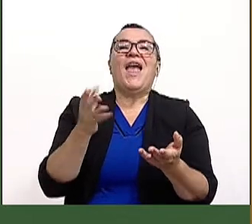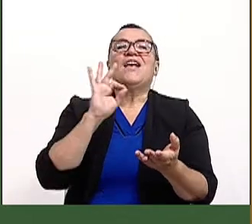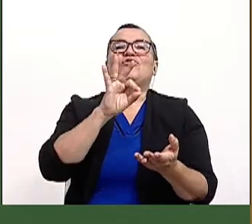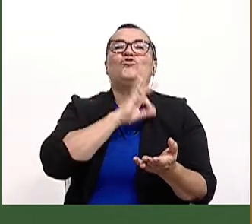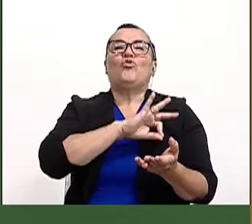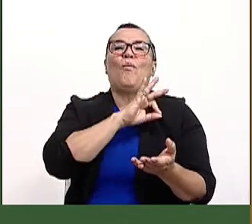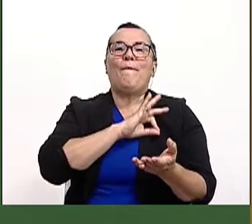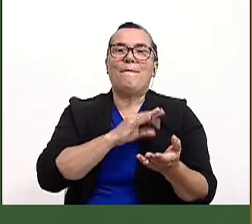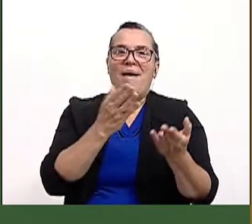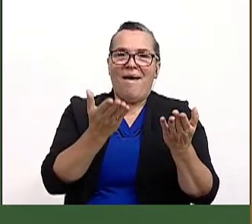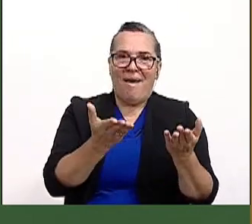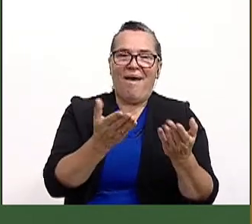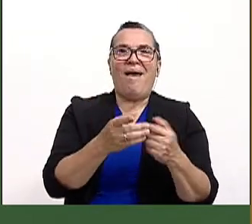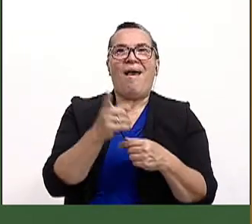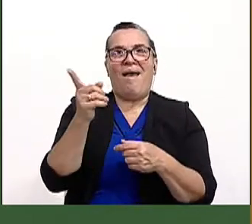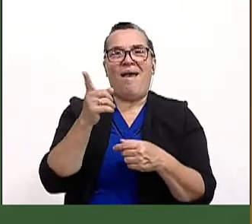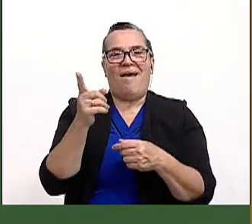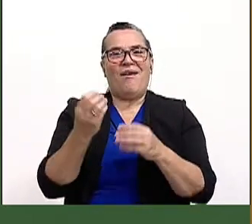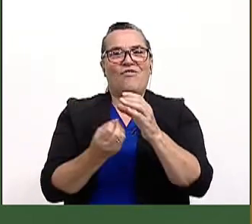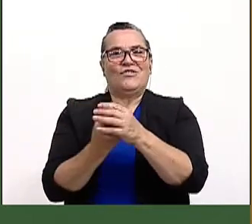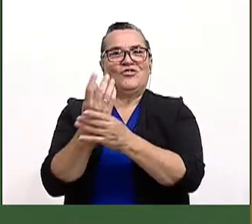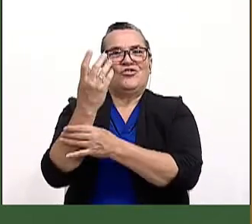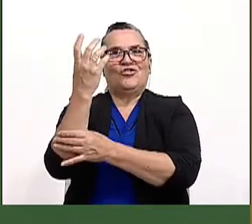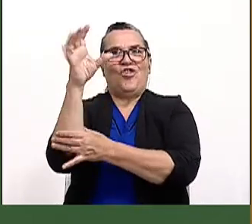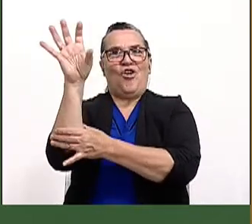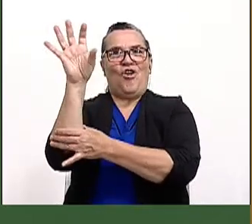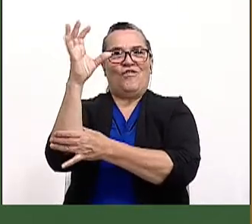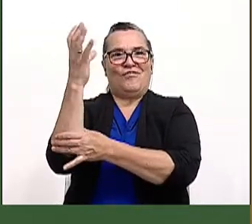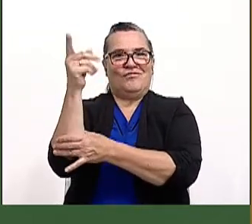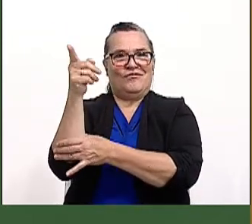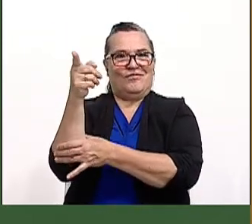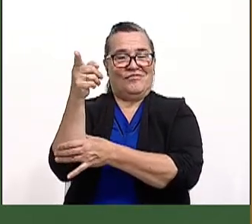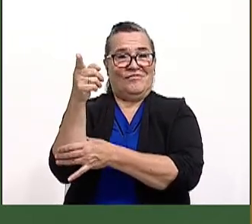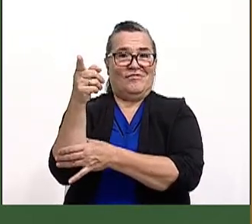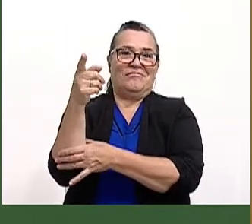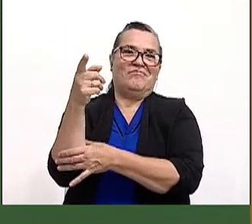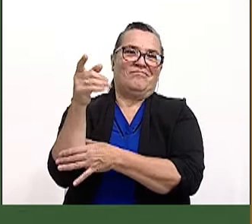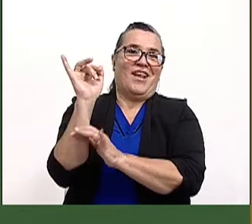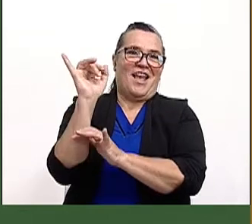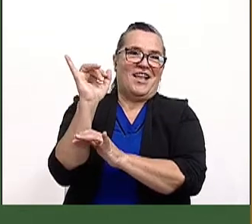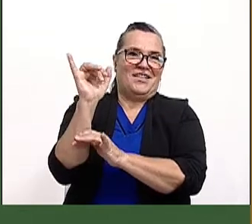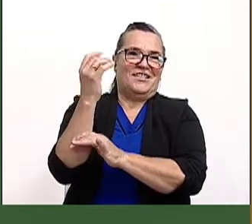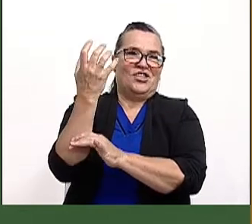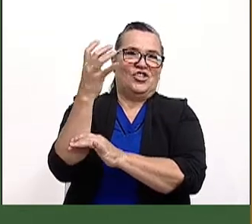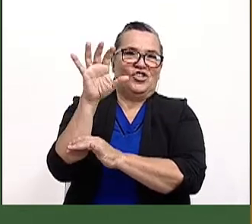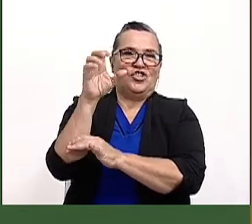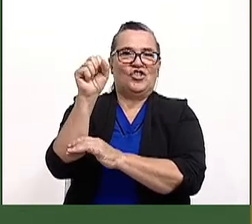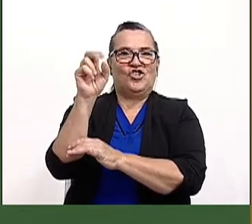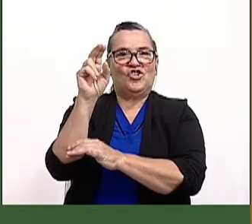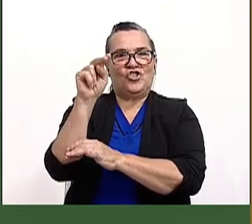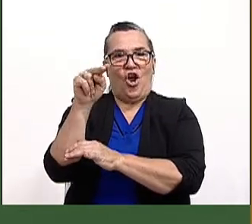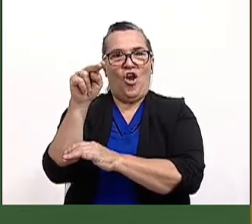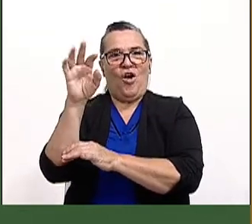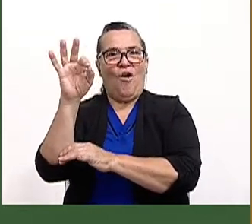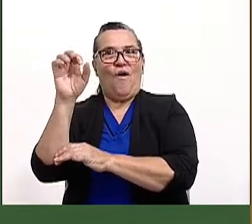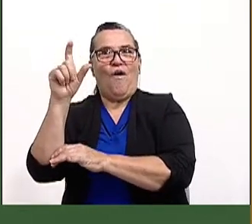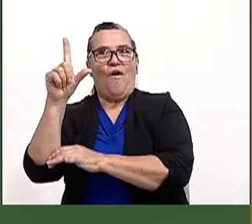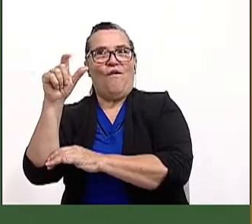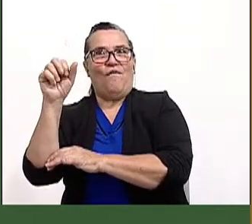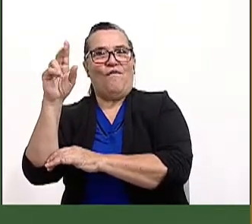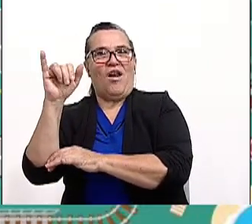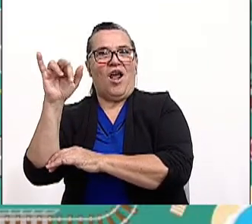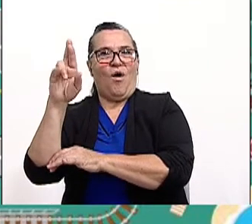the flower shop, we can get flowers. In this case, this is a sunflower, and this is a good.